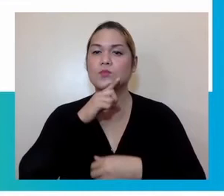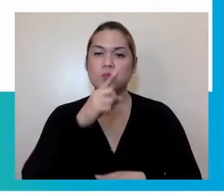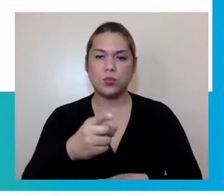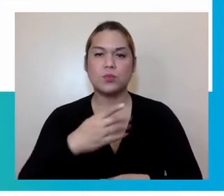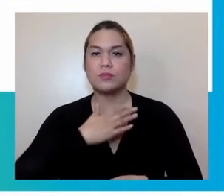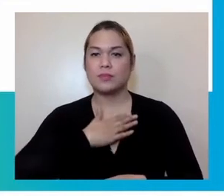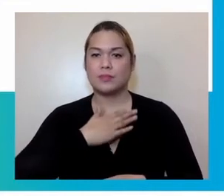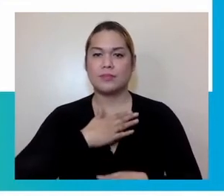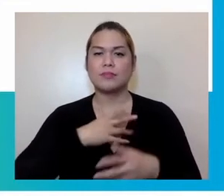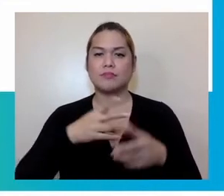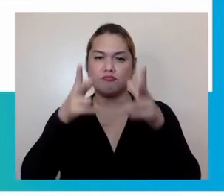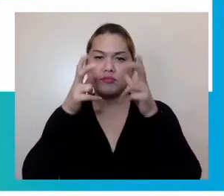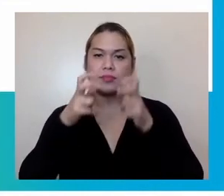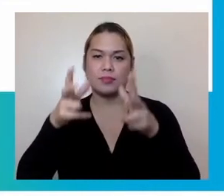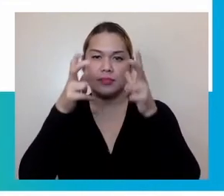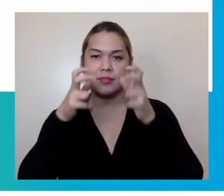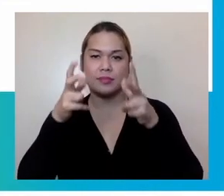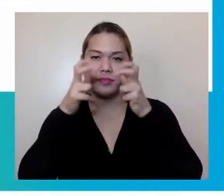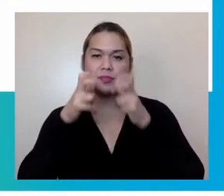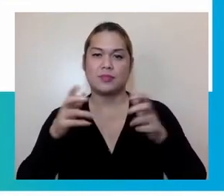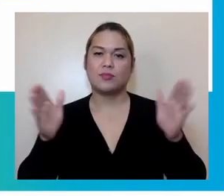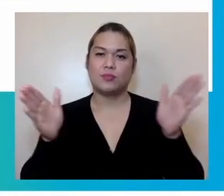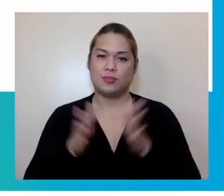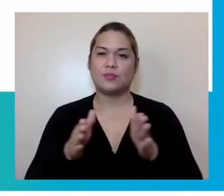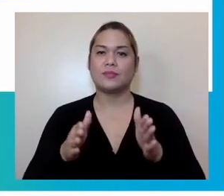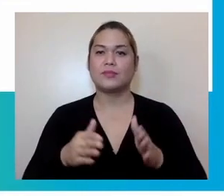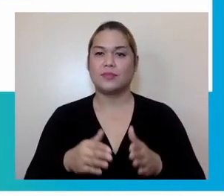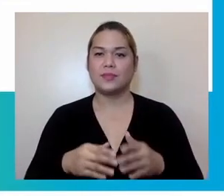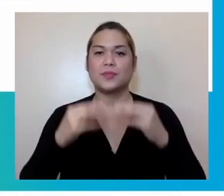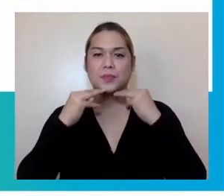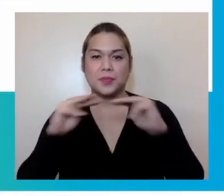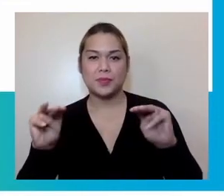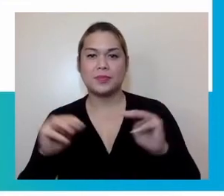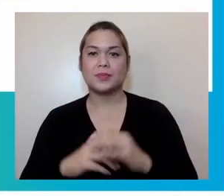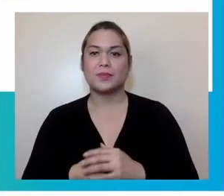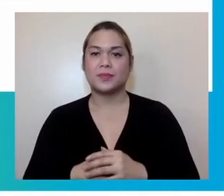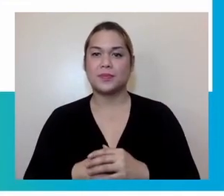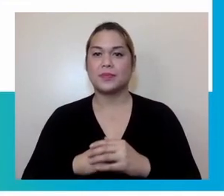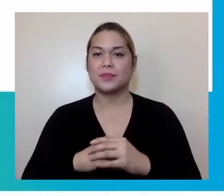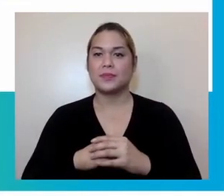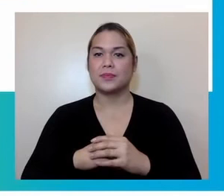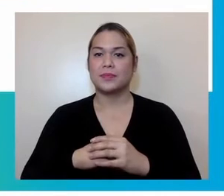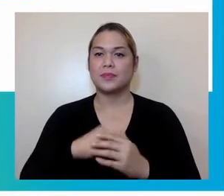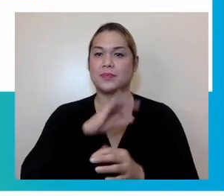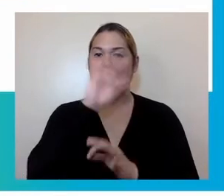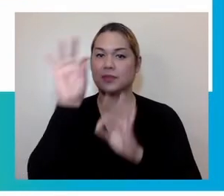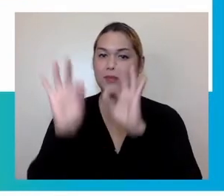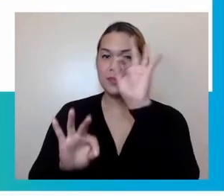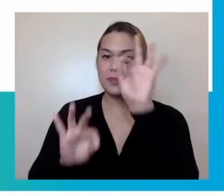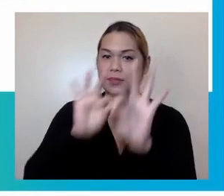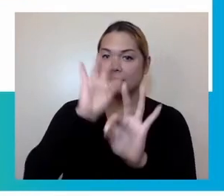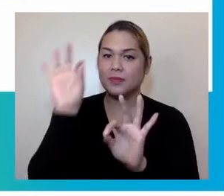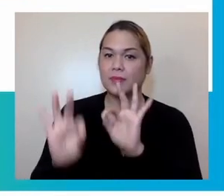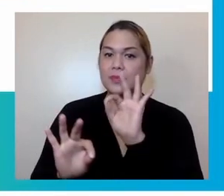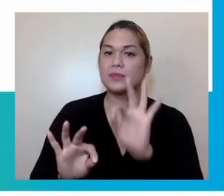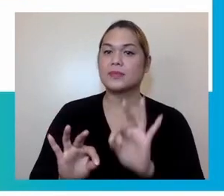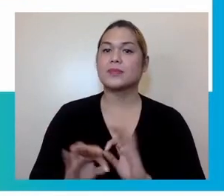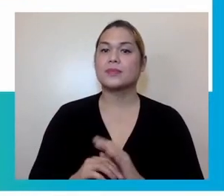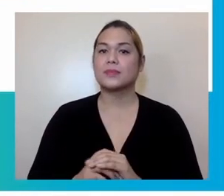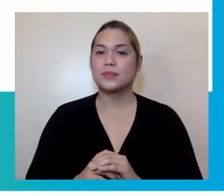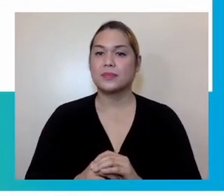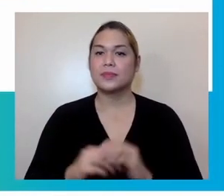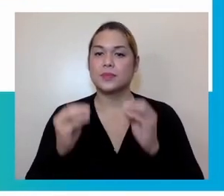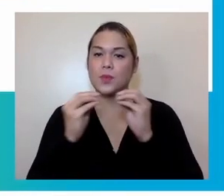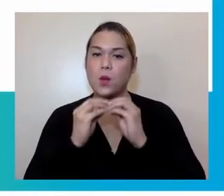will be answering your questions, but my plan is really to listen. And the reason is that ADB is